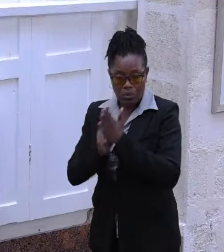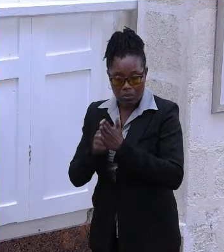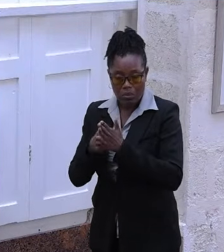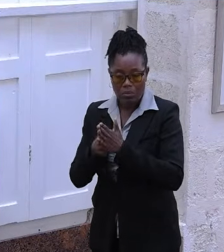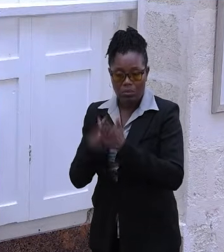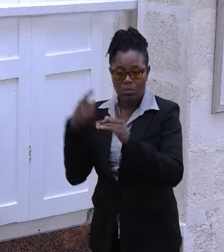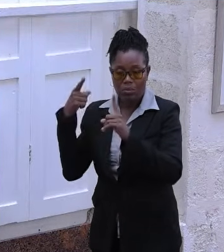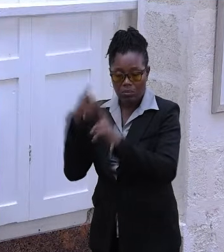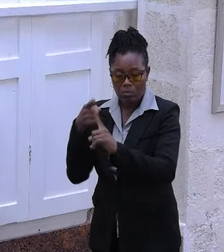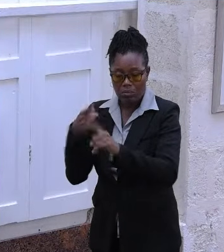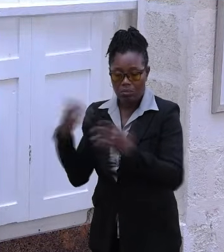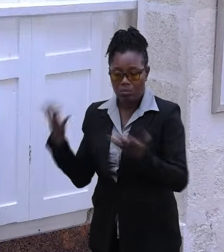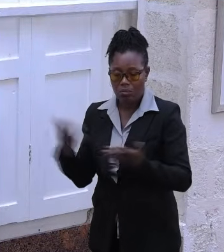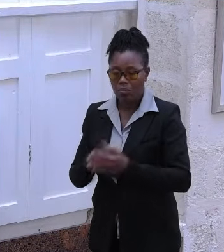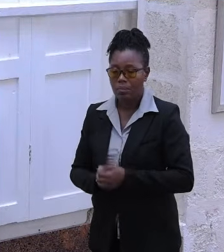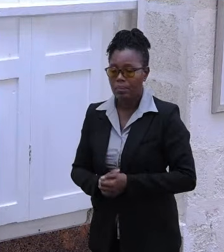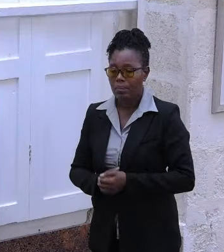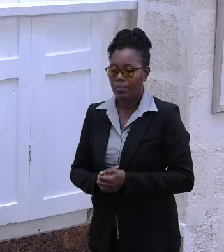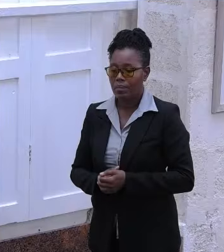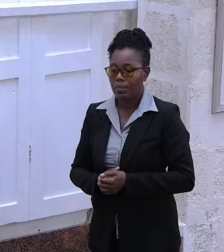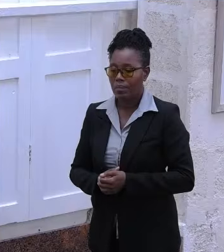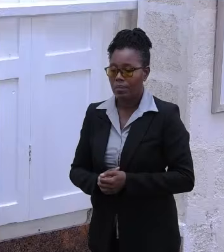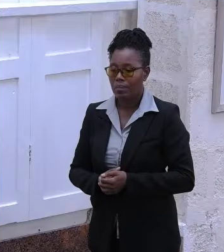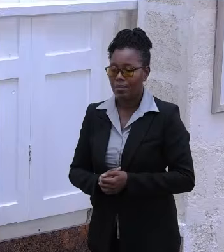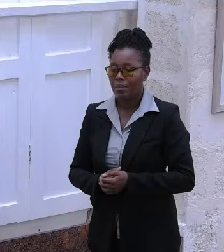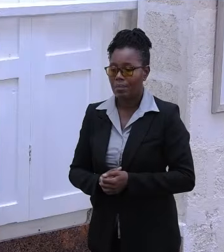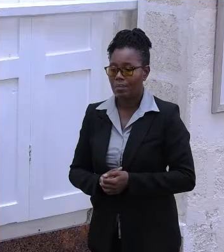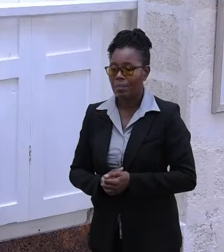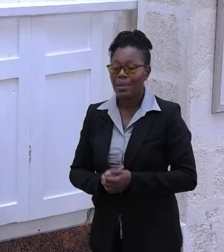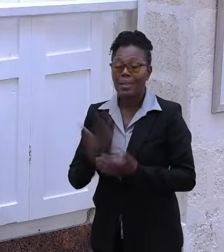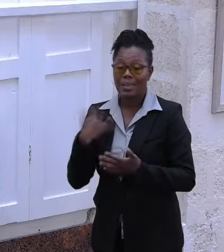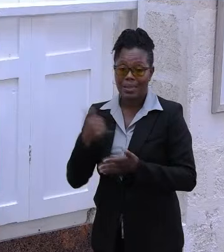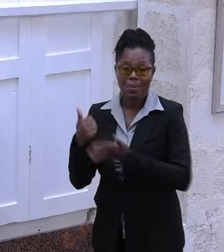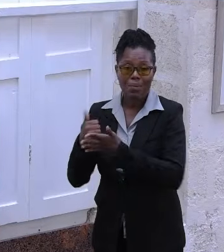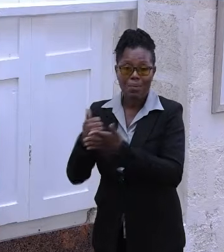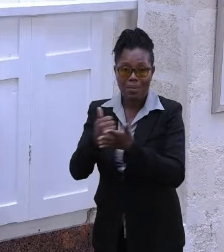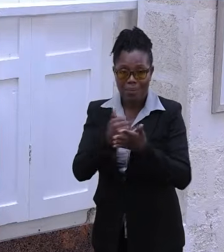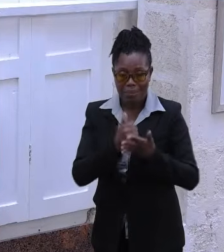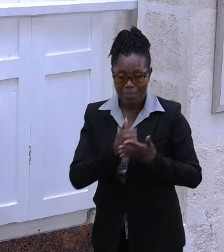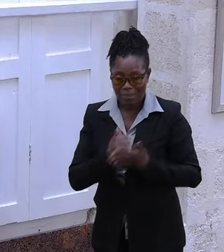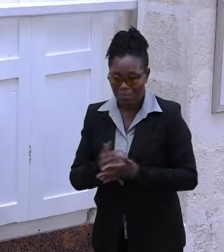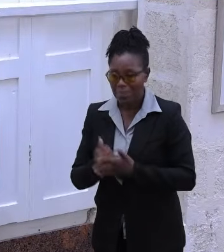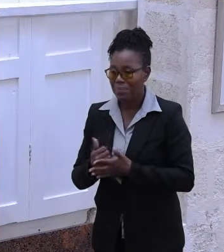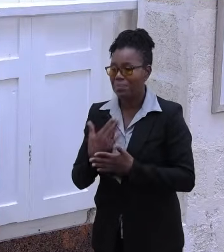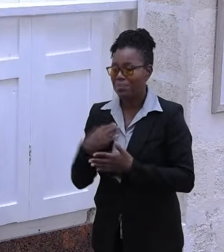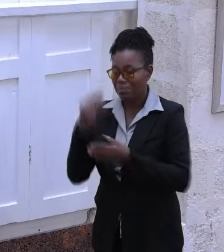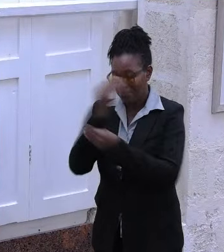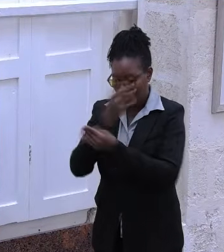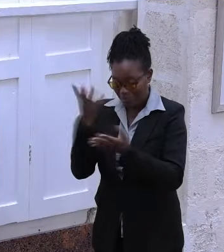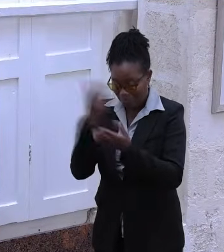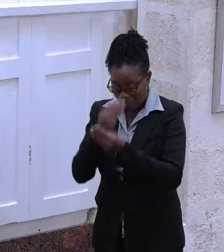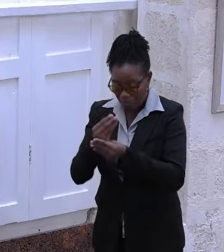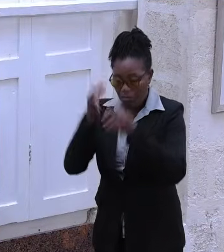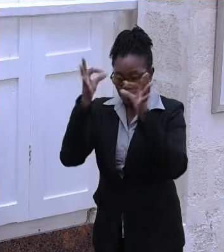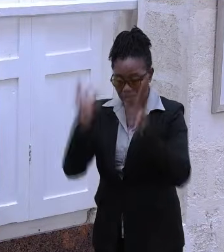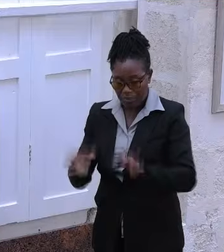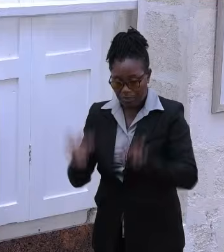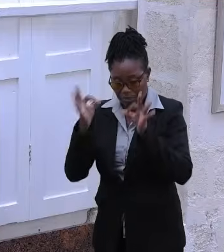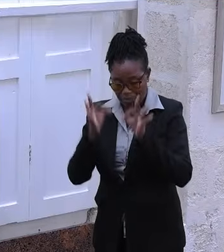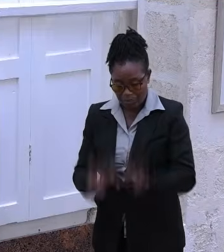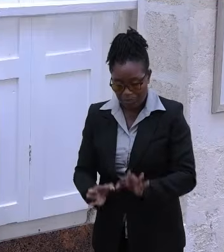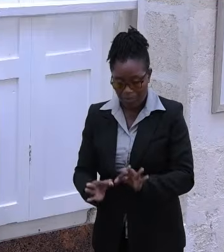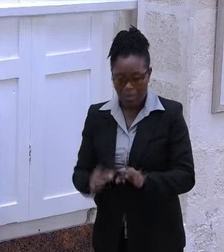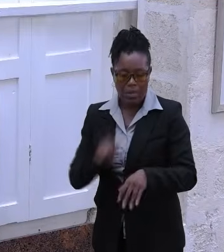are doing in their legislation as well. I think that would help the committee to make an informed decision and not just a